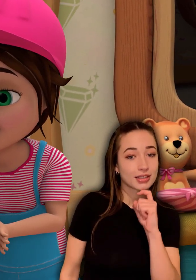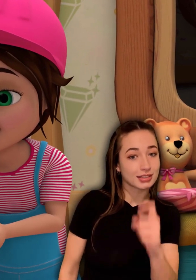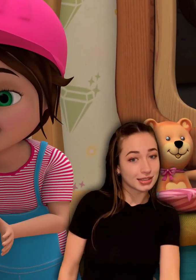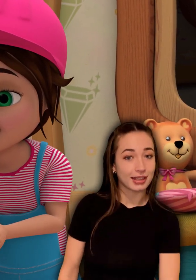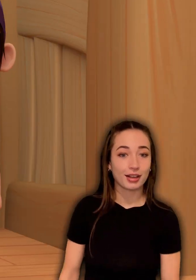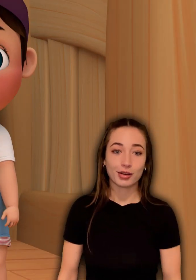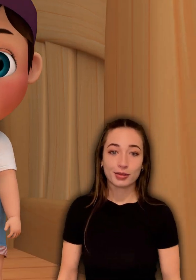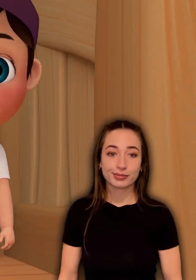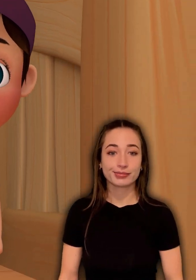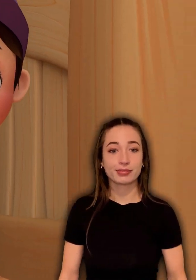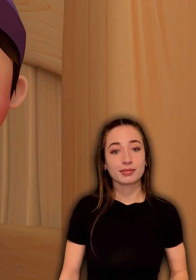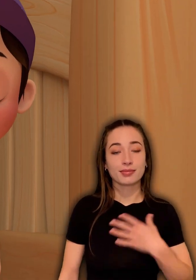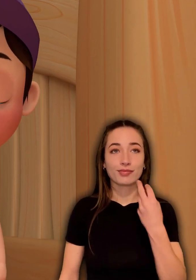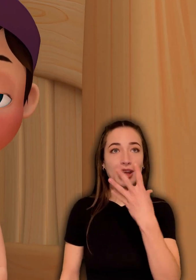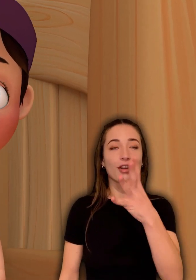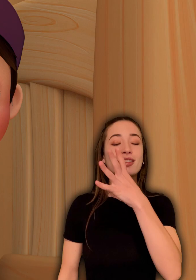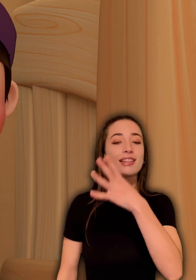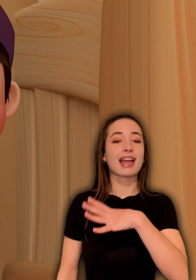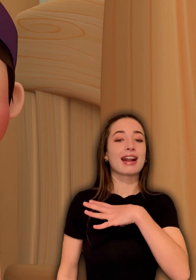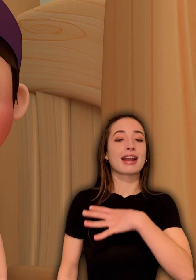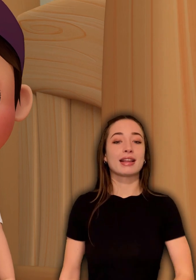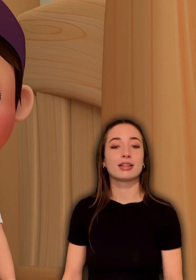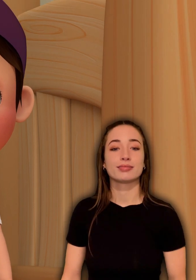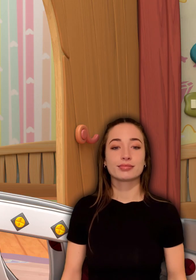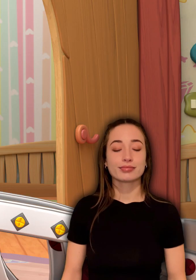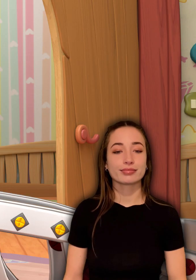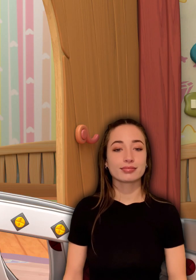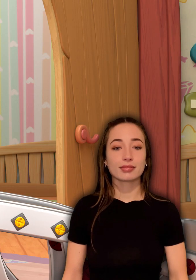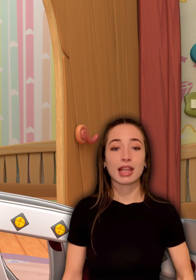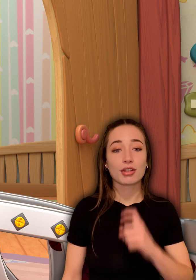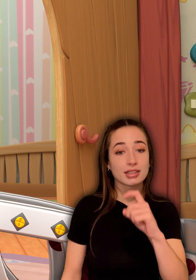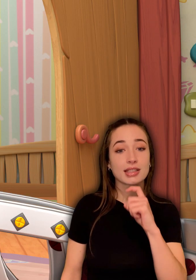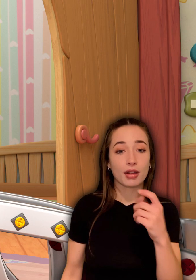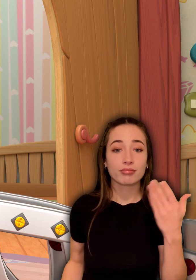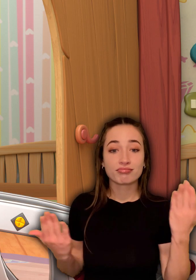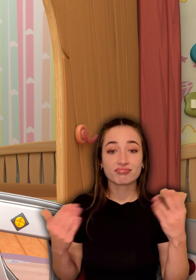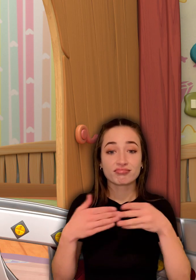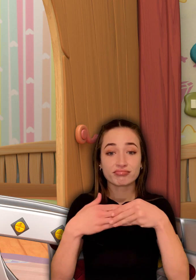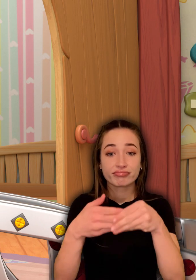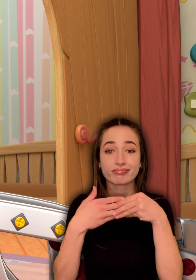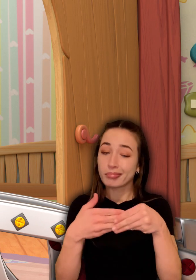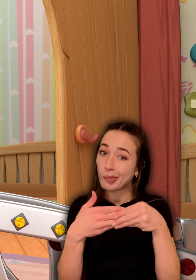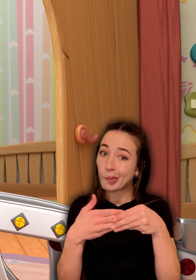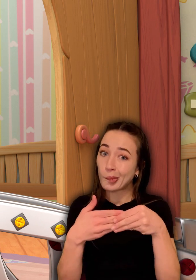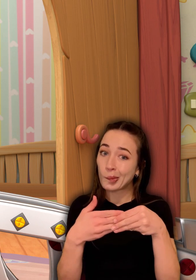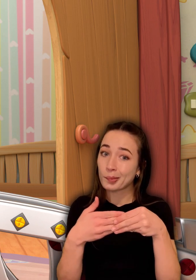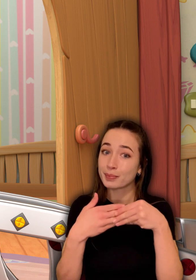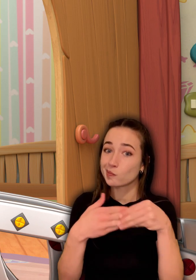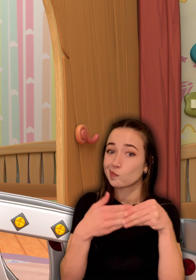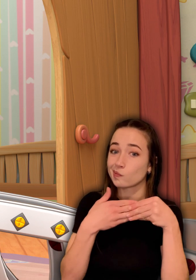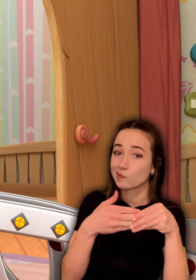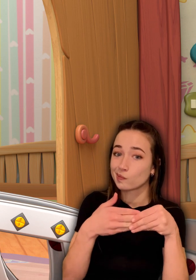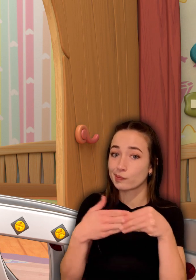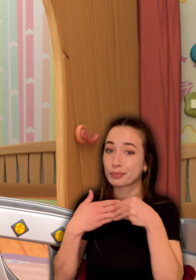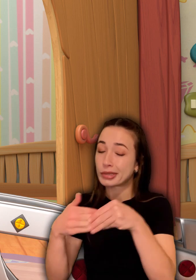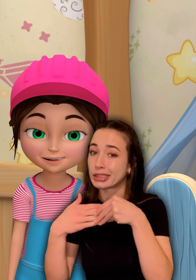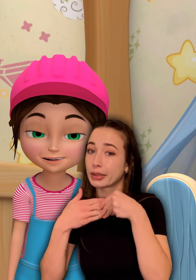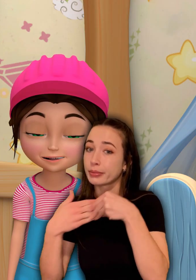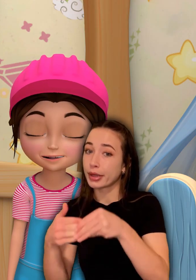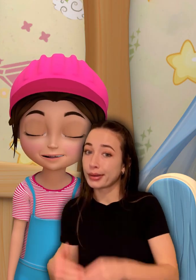it up with Iron and Steel My Fair Lady Iron and Steel will bend them